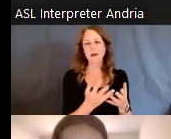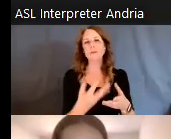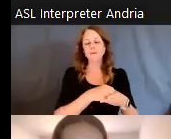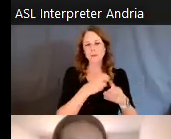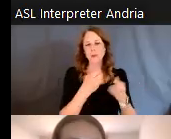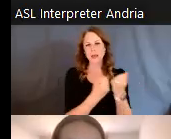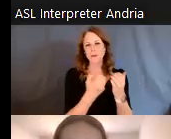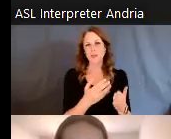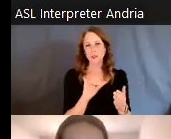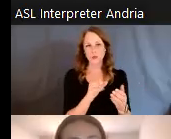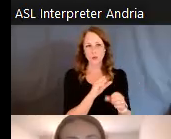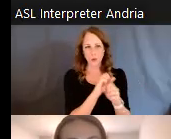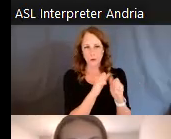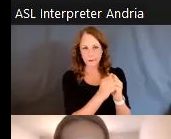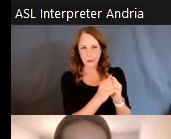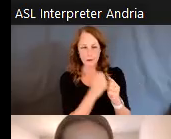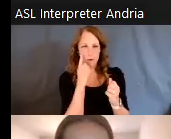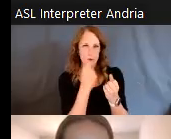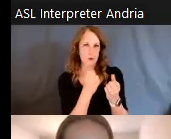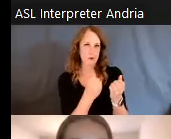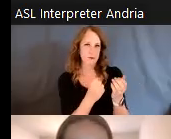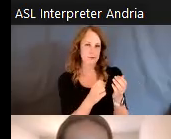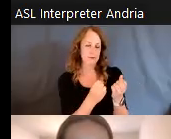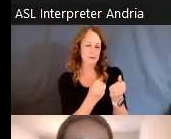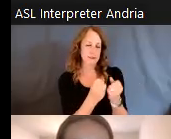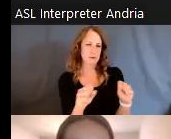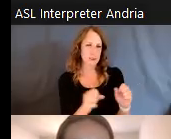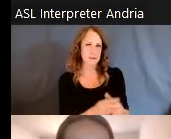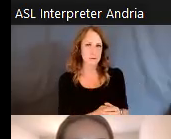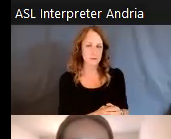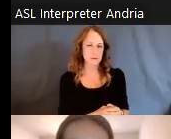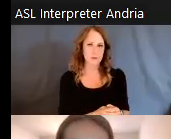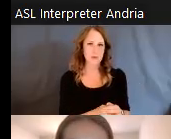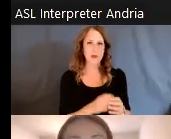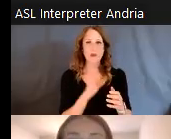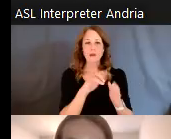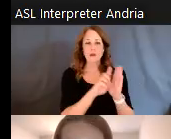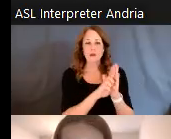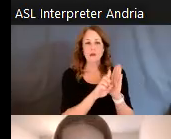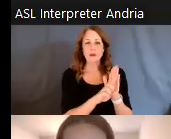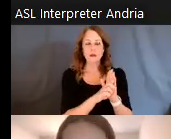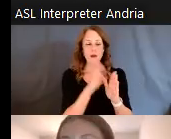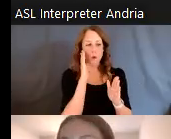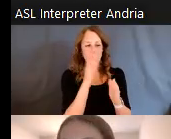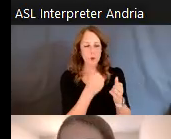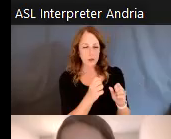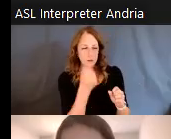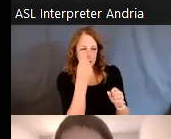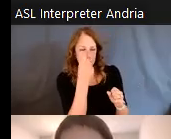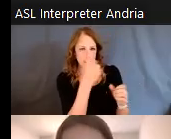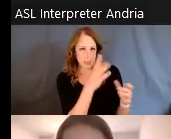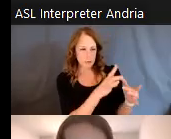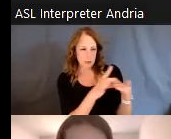piece. Within the investigation, they're also going to work on understanding the relationship with